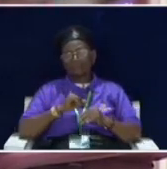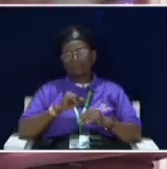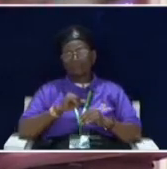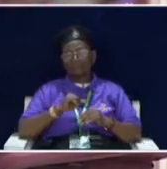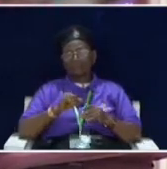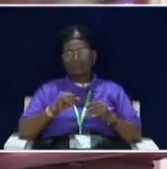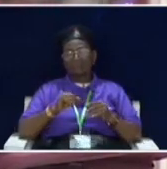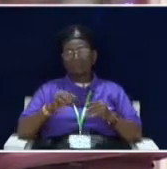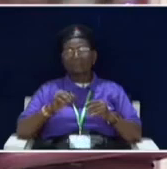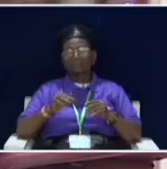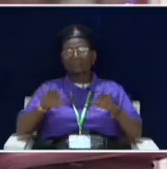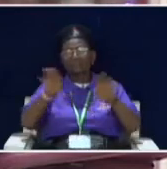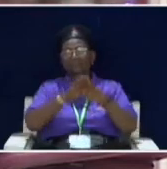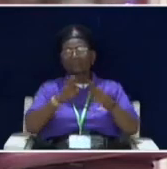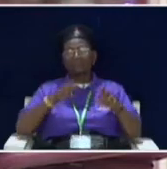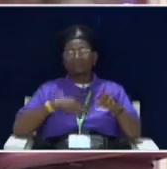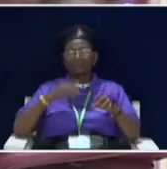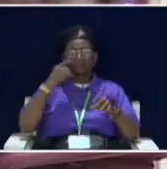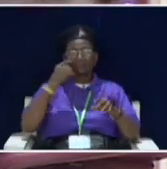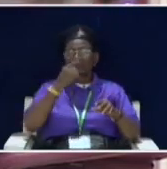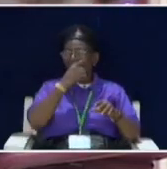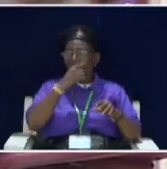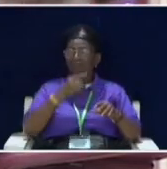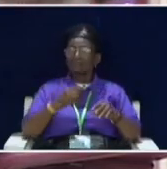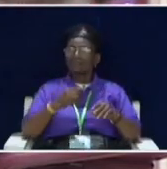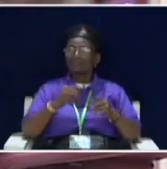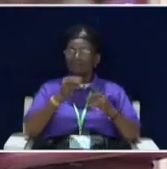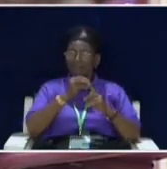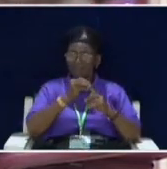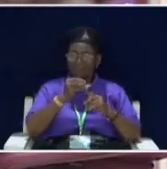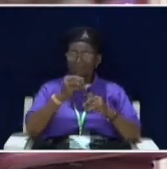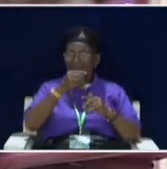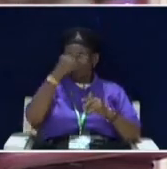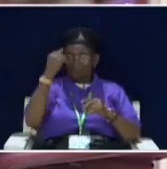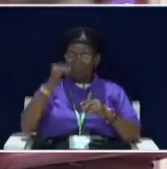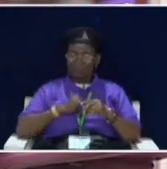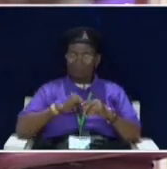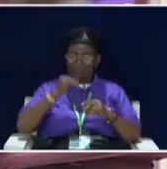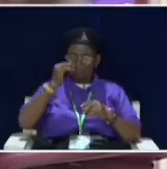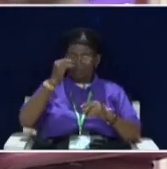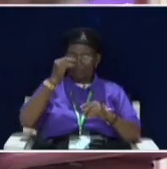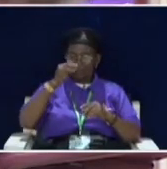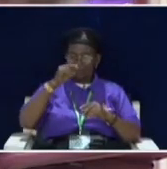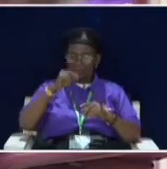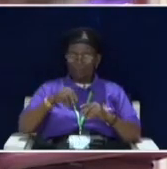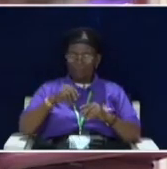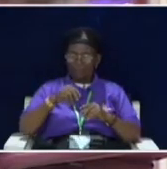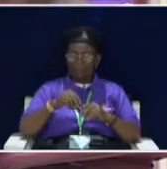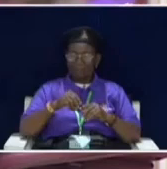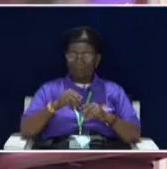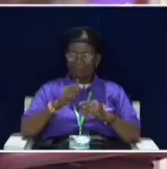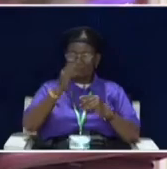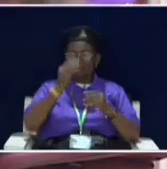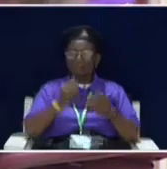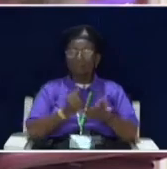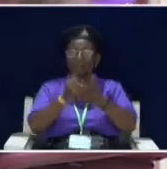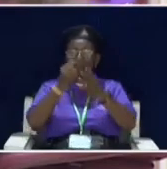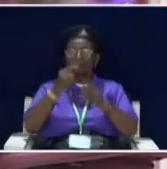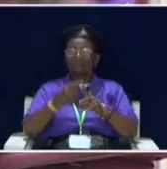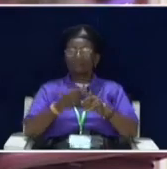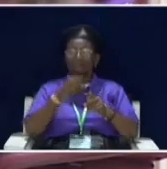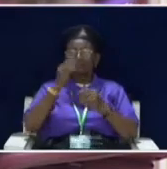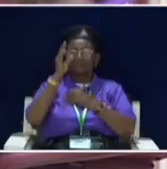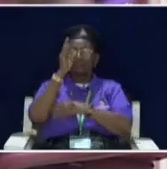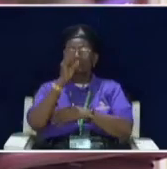help from God. Mo wa diju nitori emi na nilo iranlowo latodo Olorun. Suddenly God says to me, son, open your